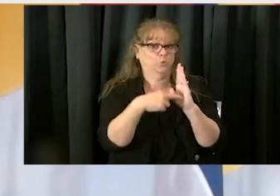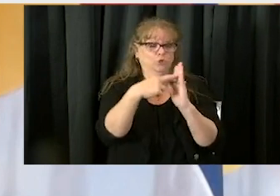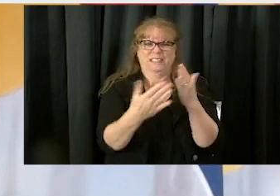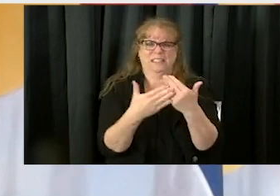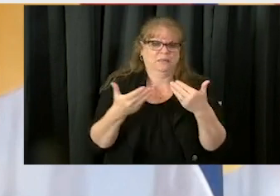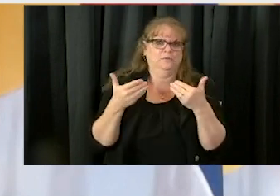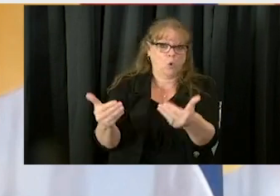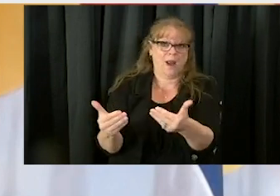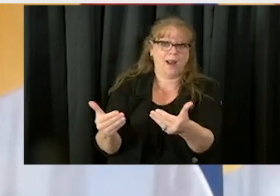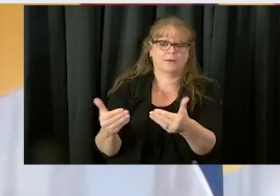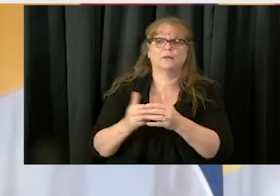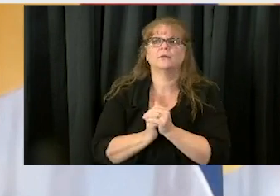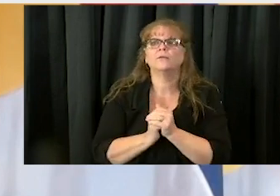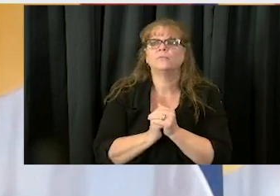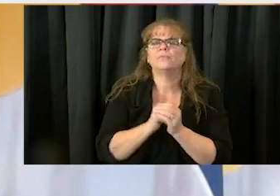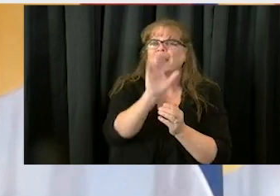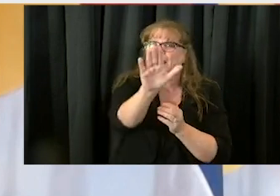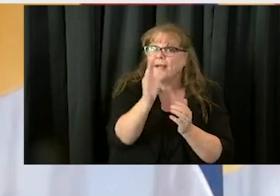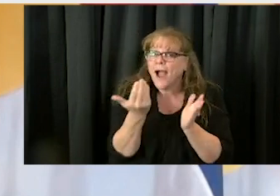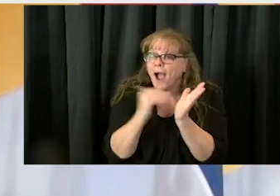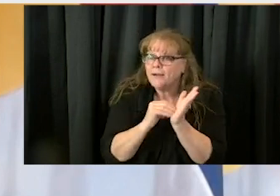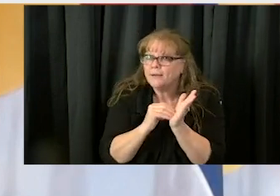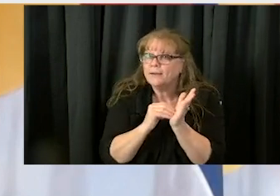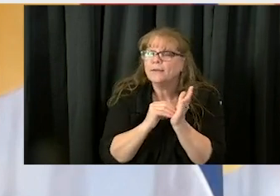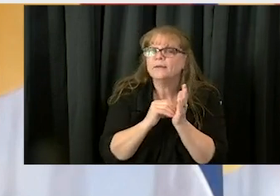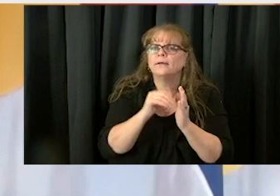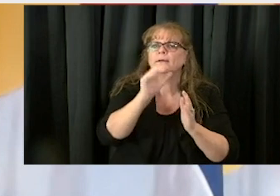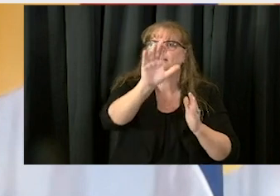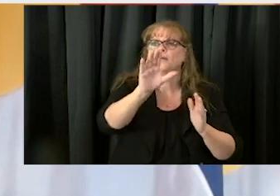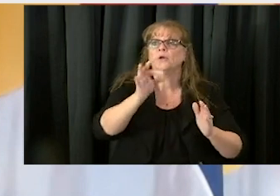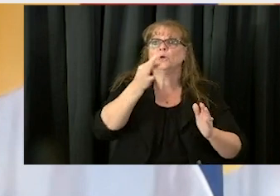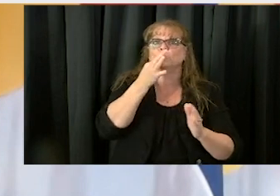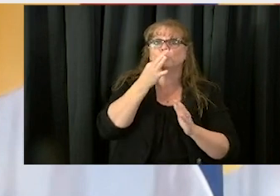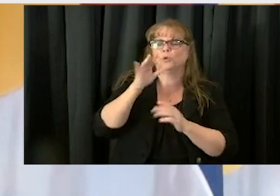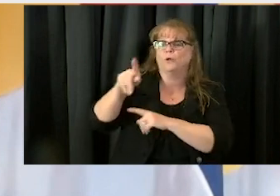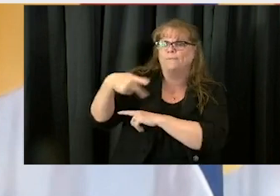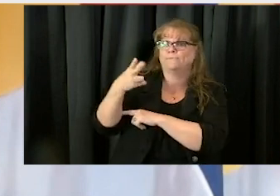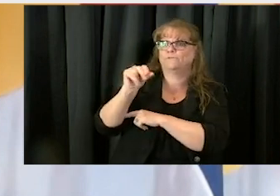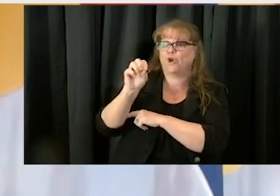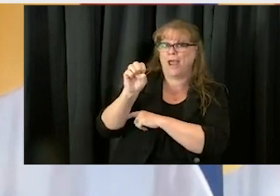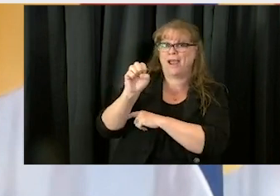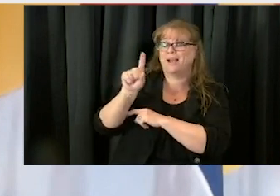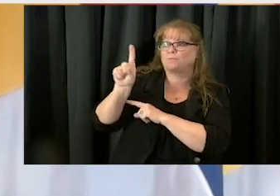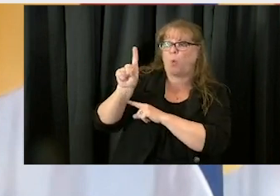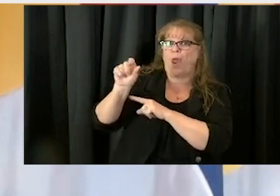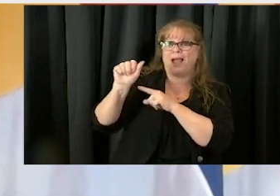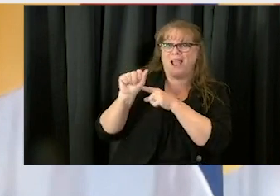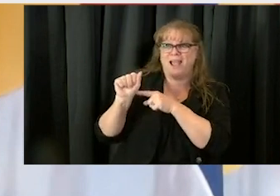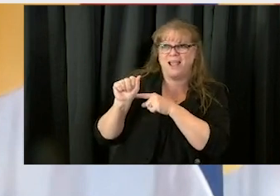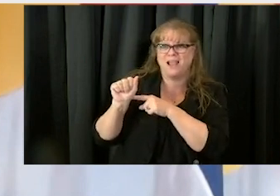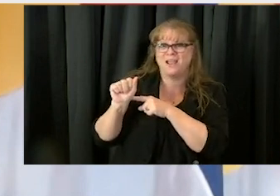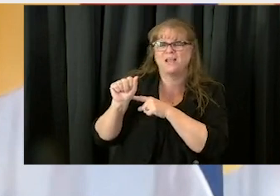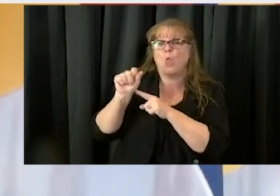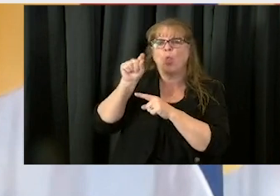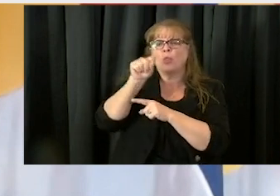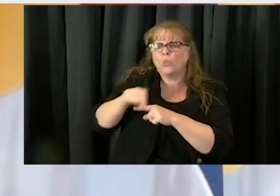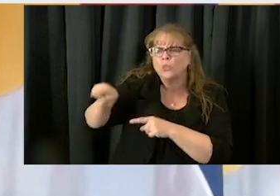medical professionals that work around COVID patients that are still receiving it. But many areas of the state have already